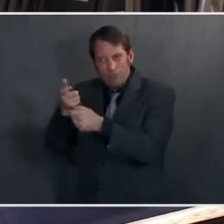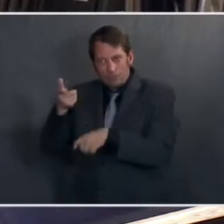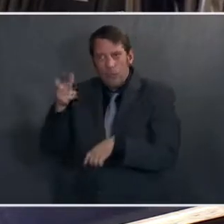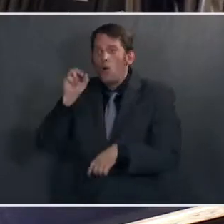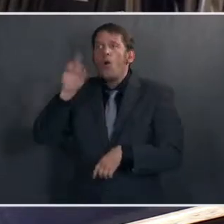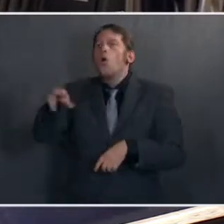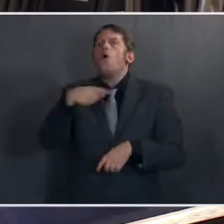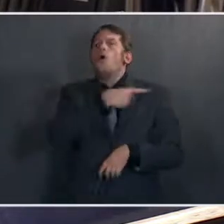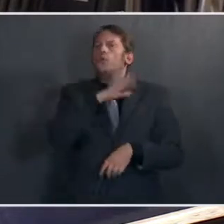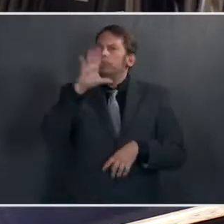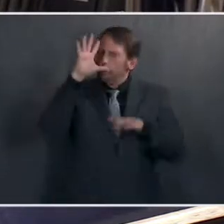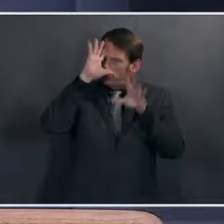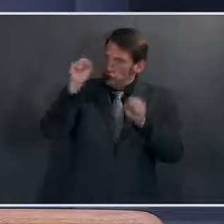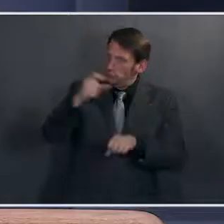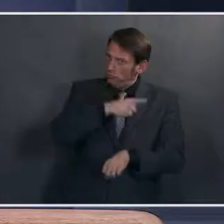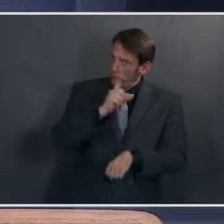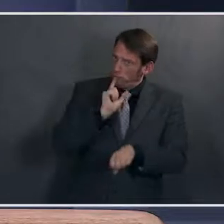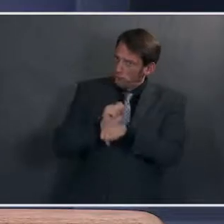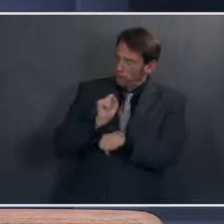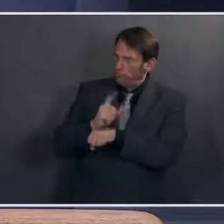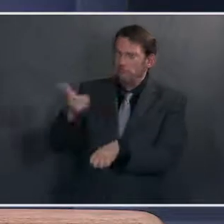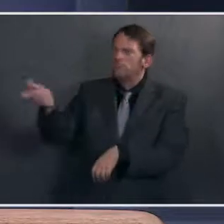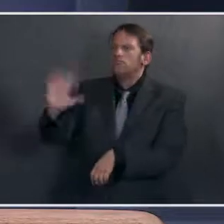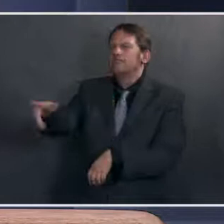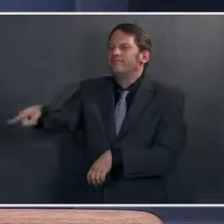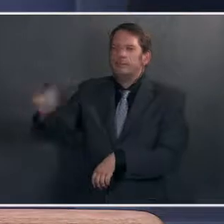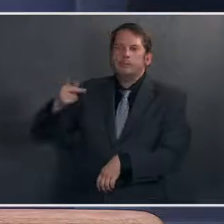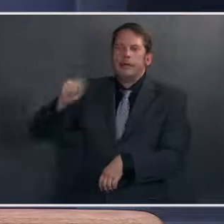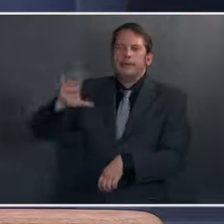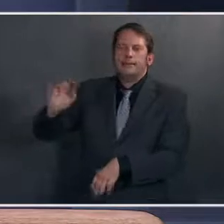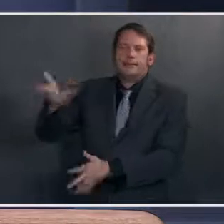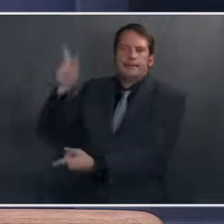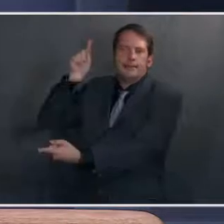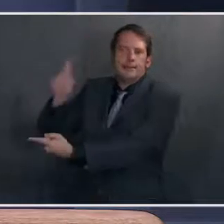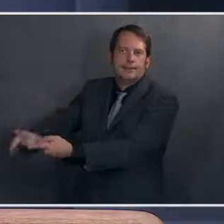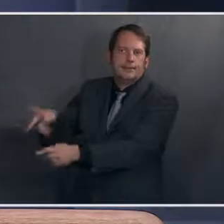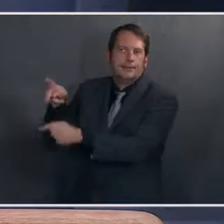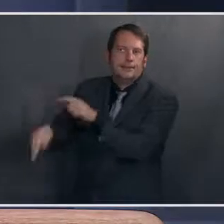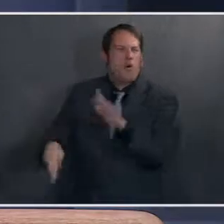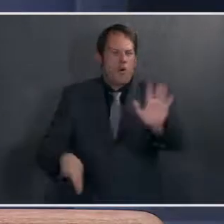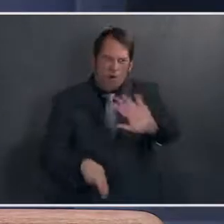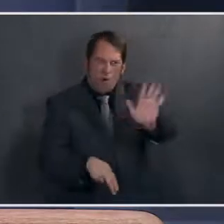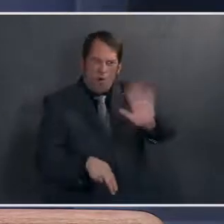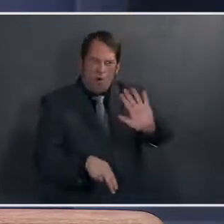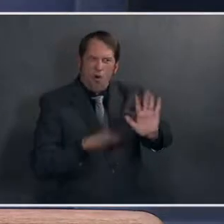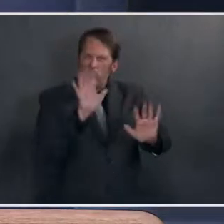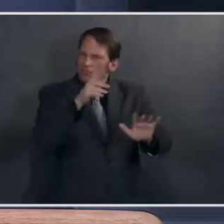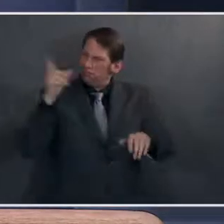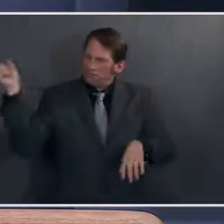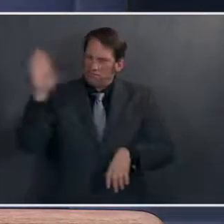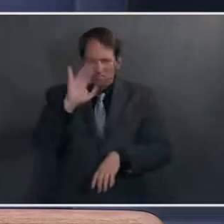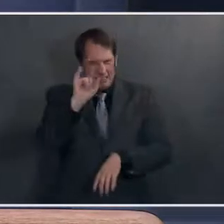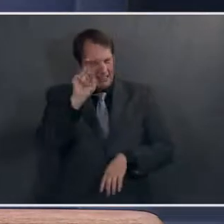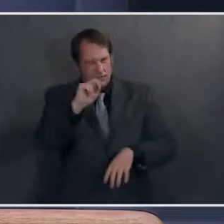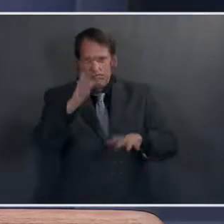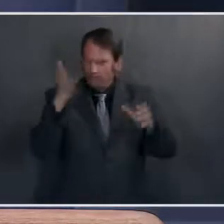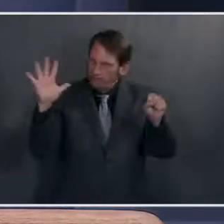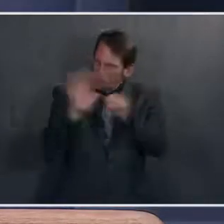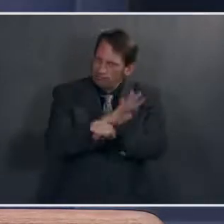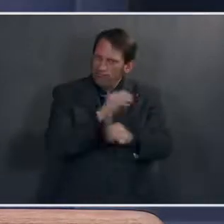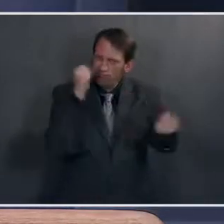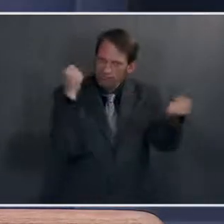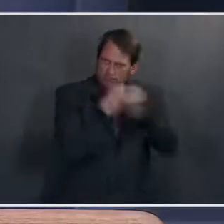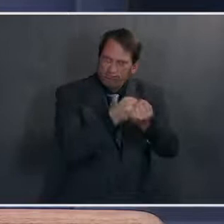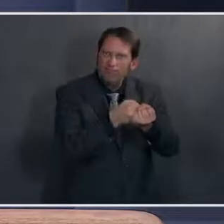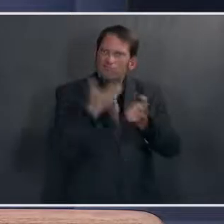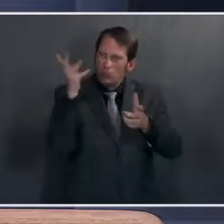some way diminish it? They absolutely have the full support of the Biden administration. We are not revisiting